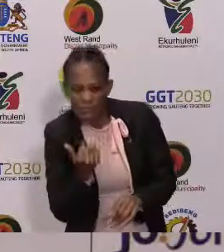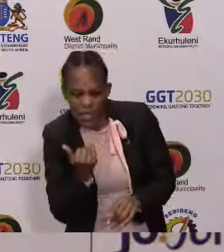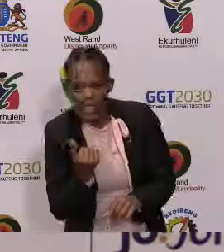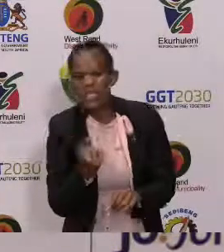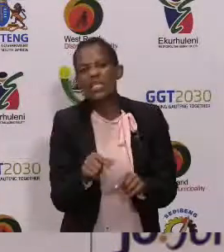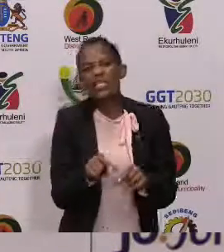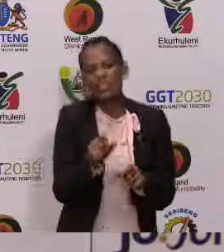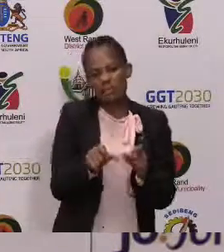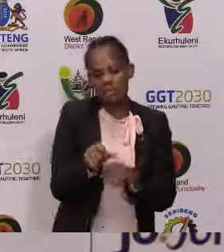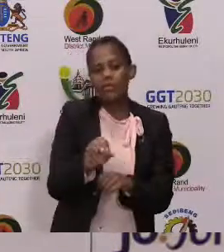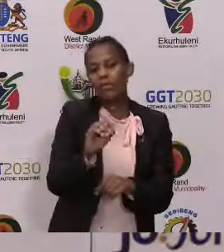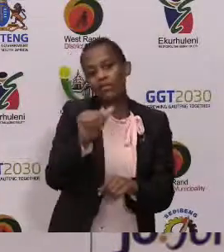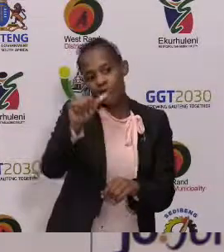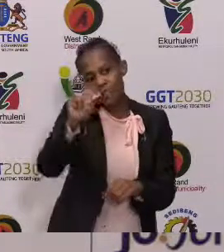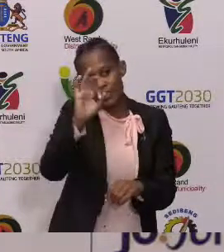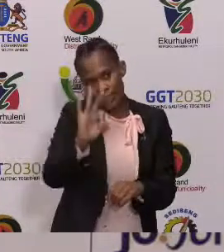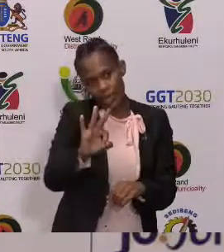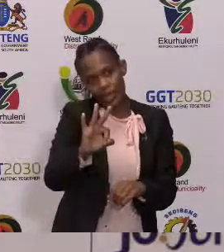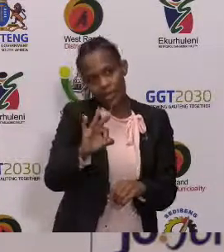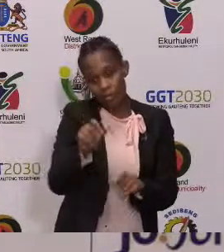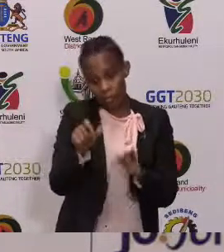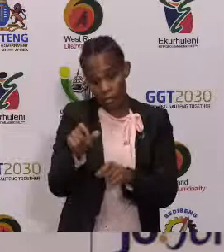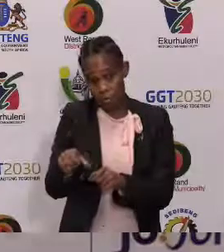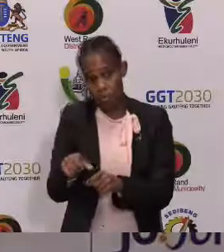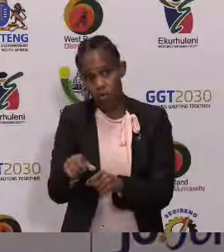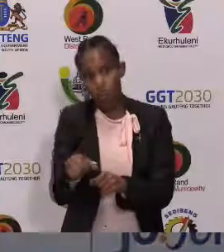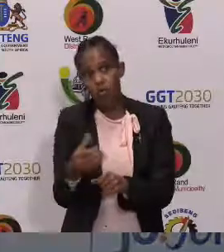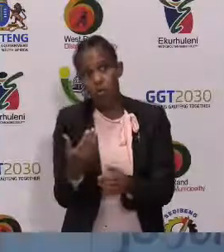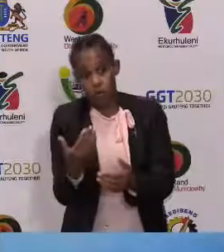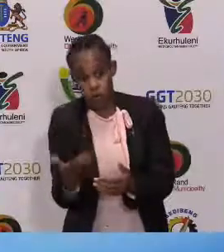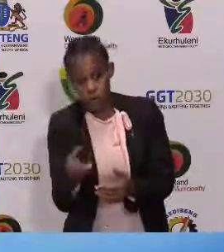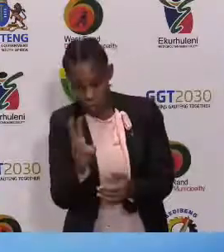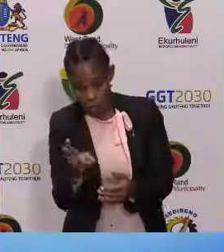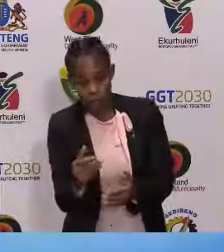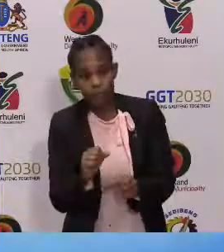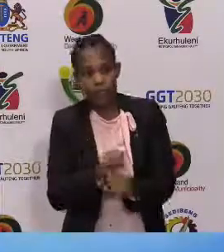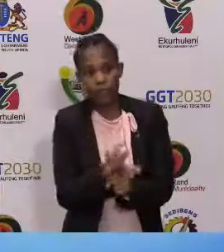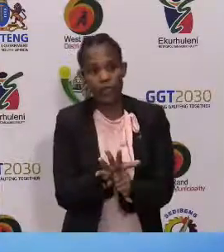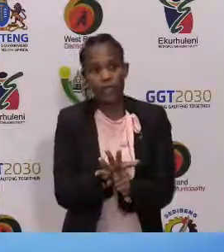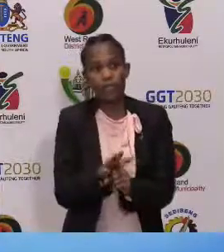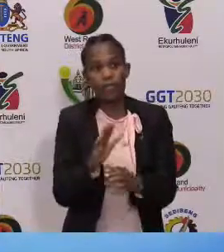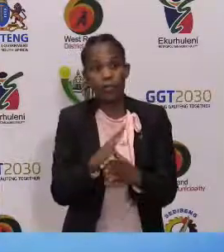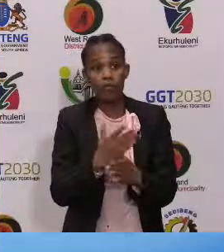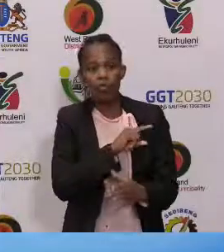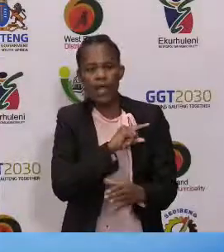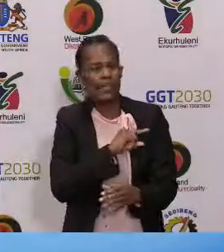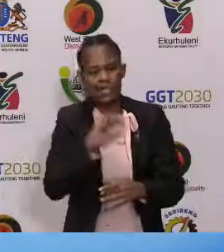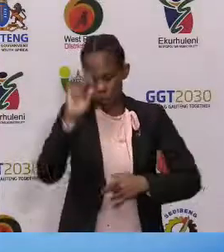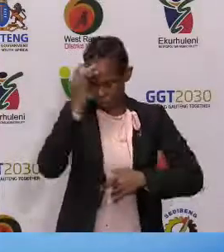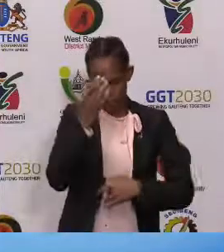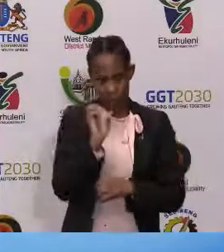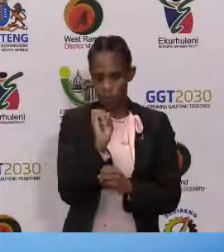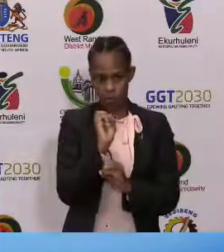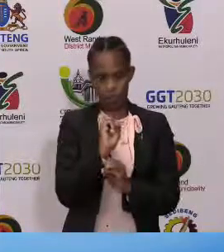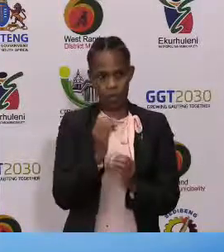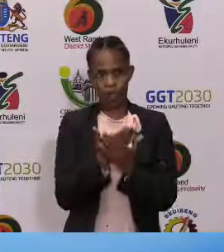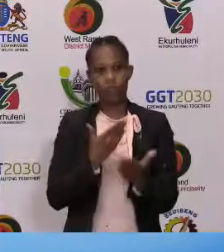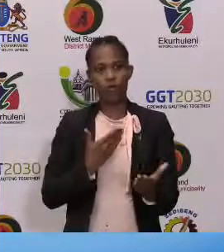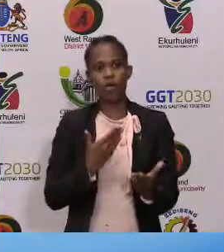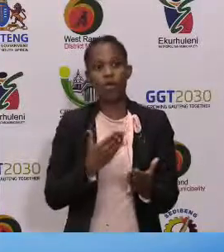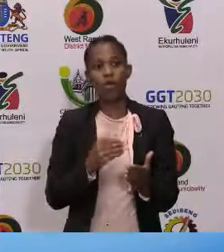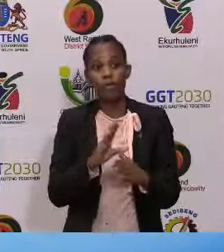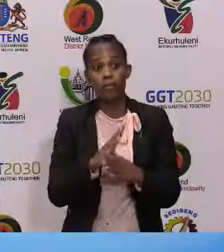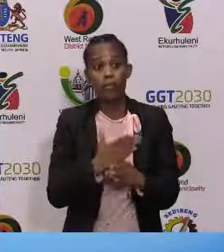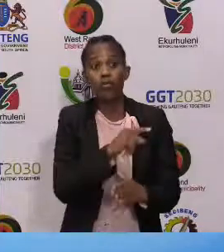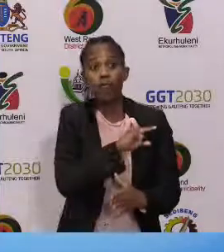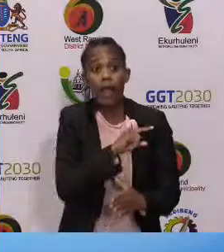they were 63% more likely to be infected than people that didn't have any underlying medical condition. And the most likely reason for that is that they're